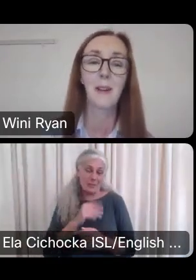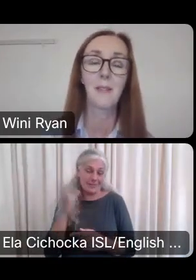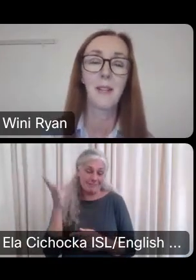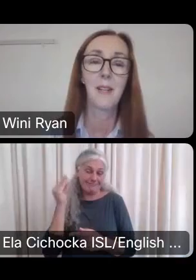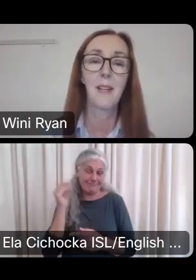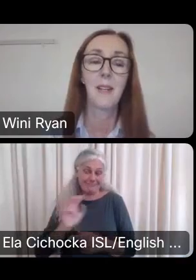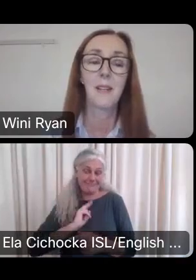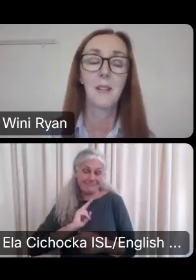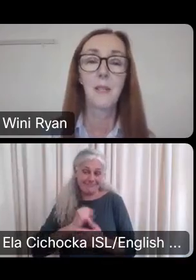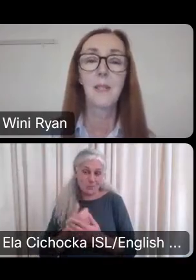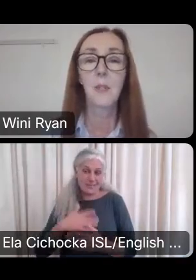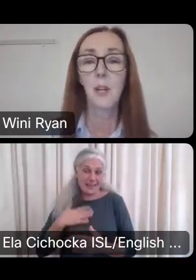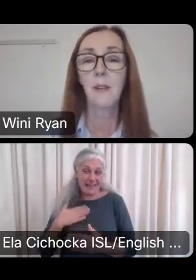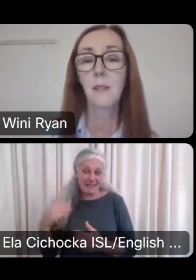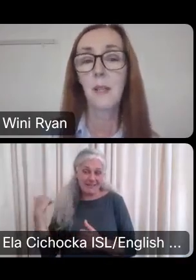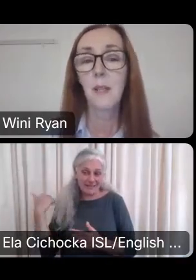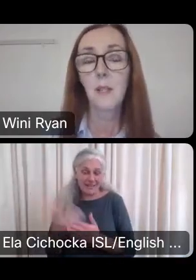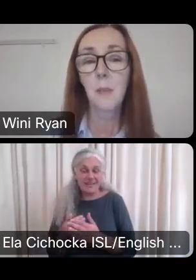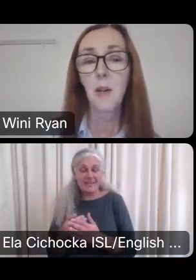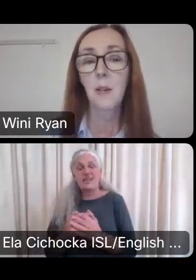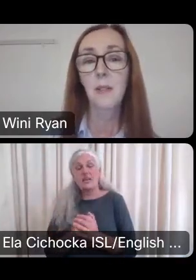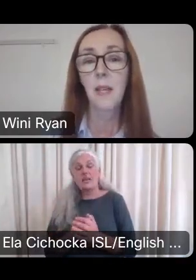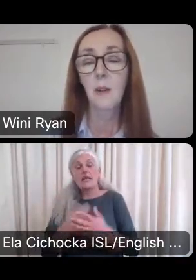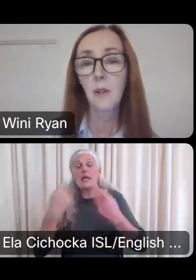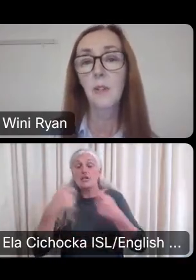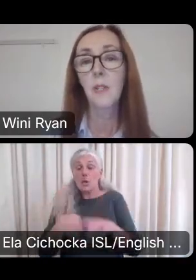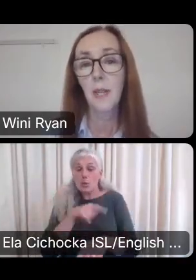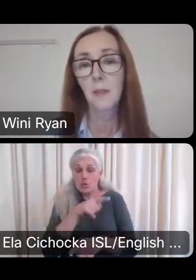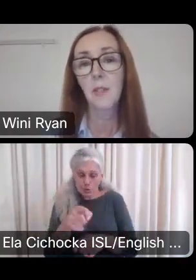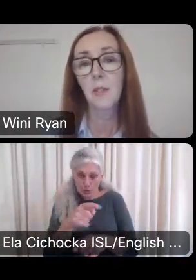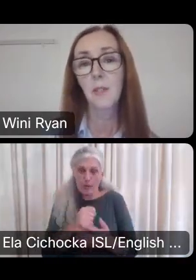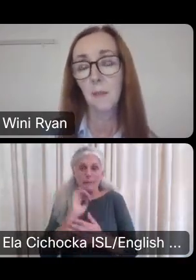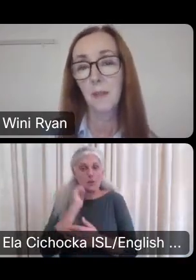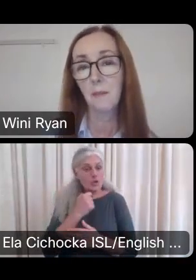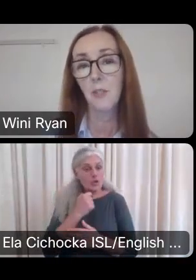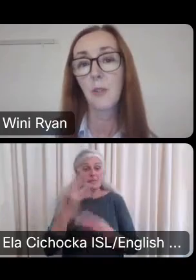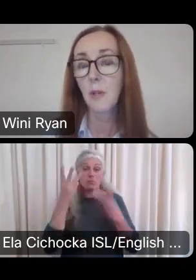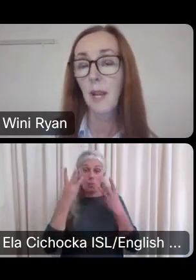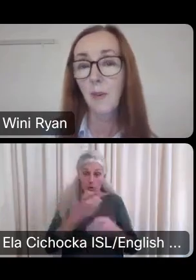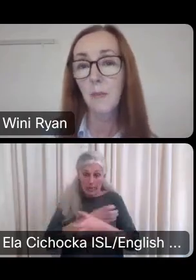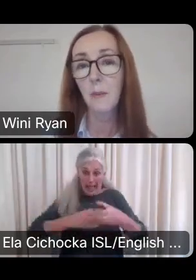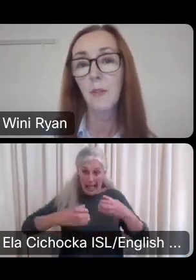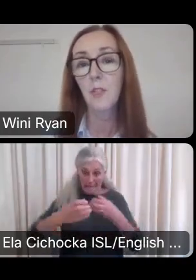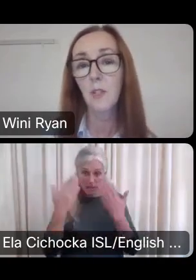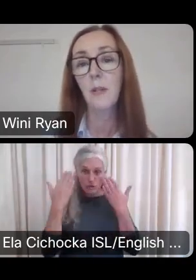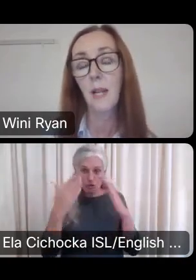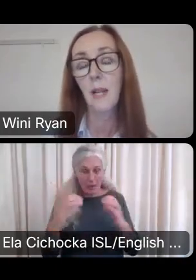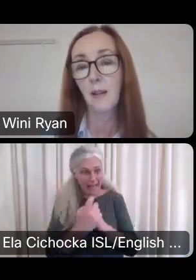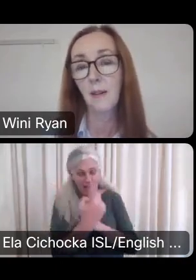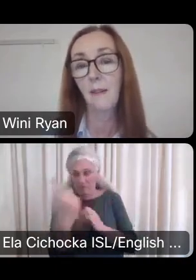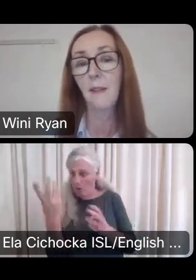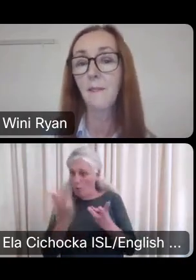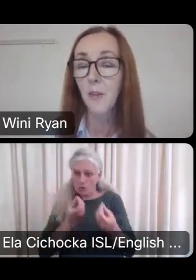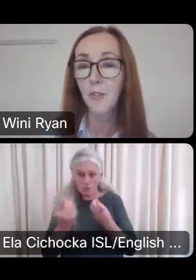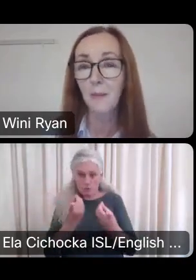was alive. The reason I'm sharing this with you is because in order to demonstrate empathy, which is what everybody wants to do in